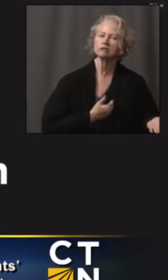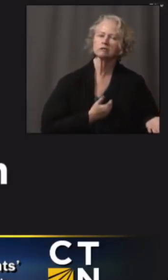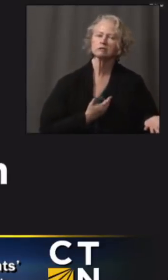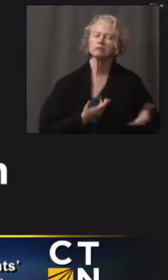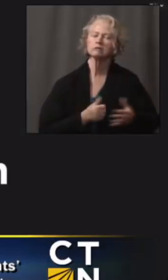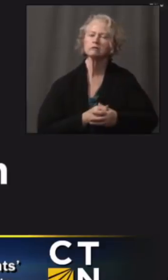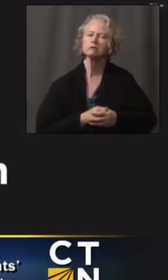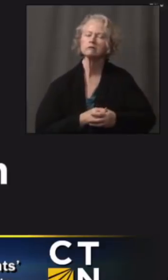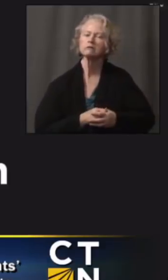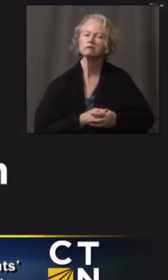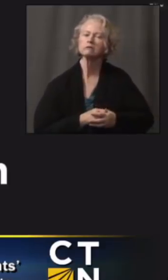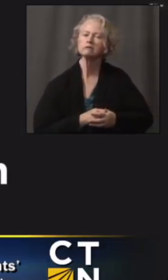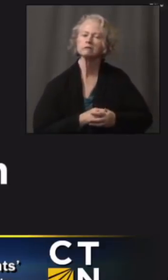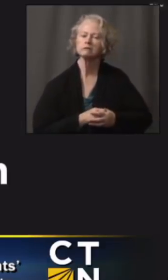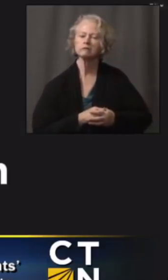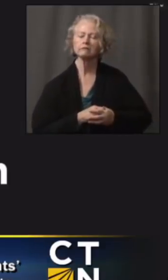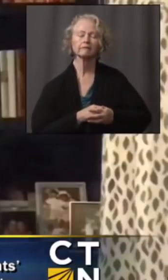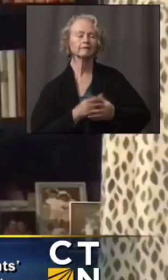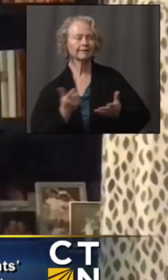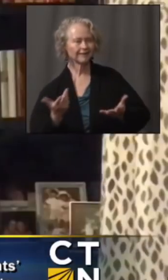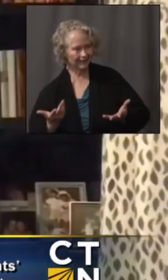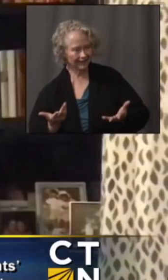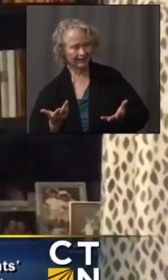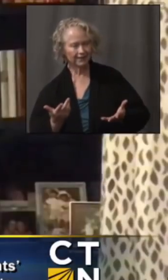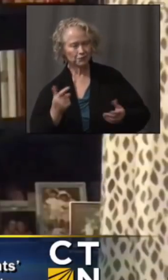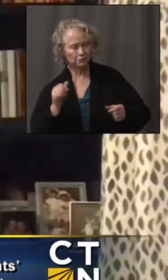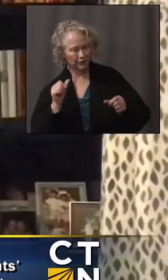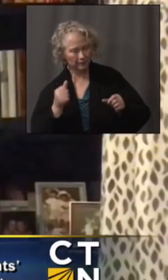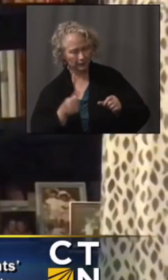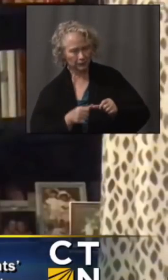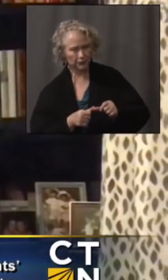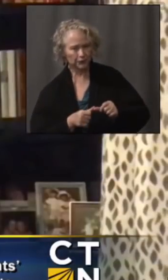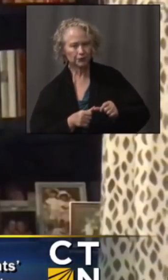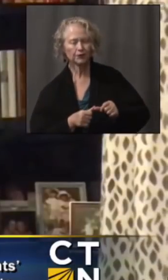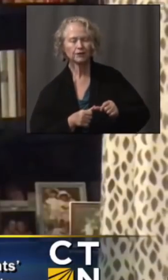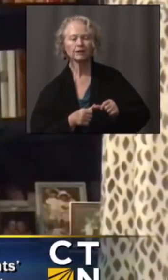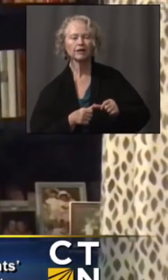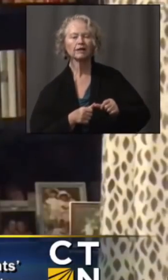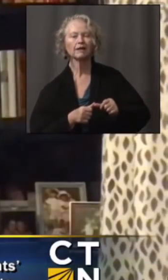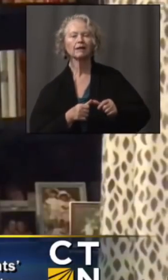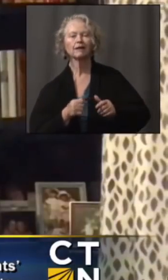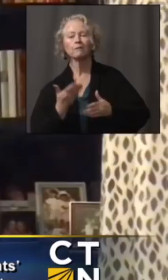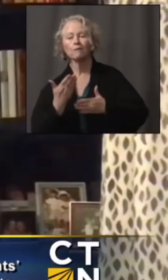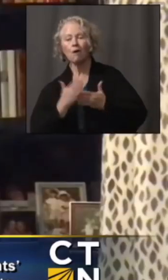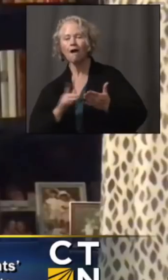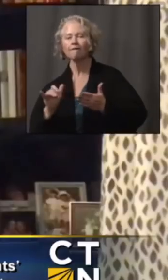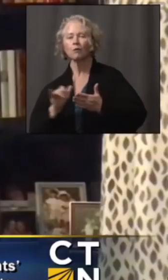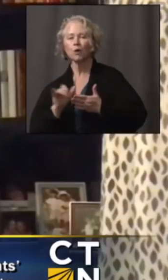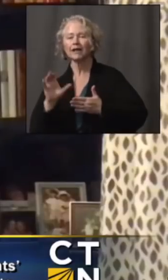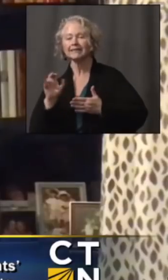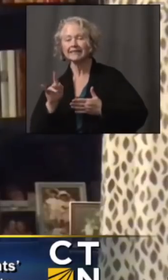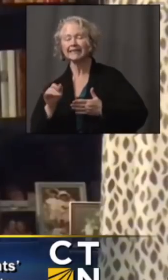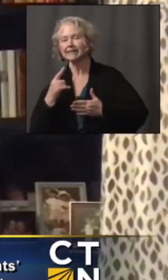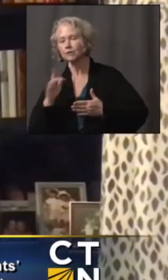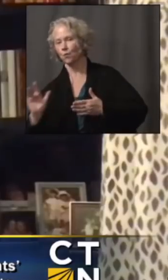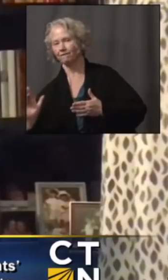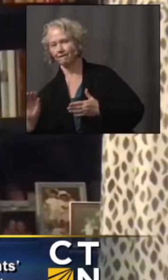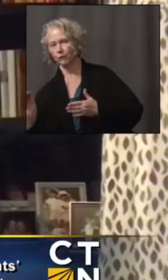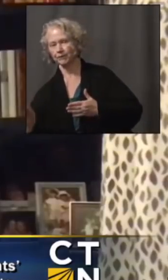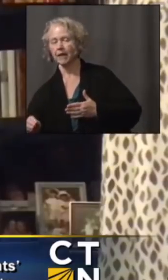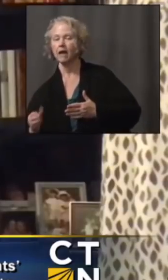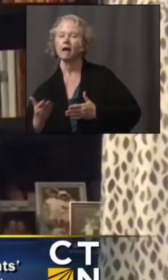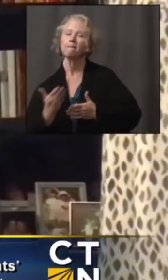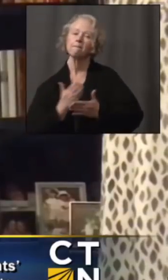Connecticut has? Well, remember, in parts of New York City is 25%, and parts